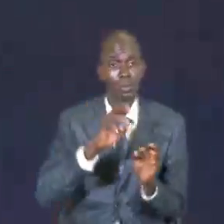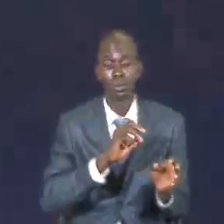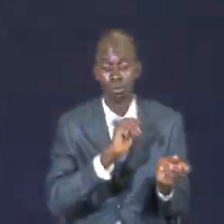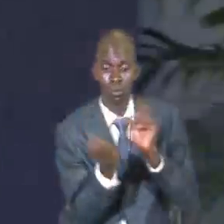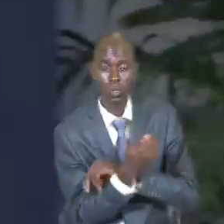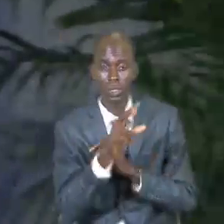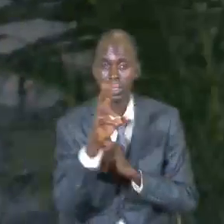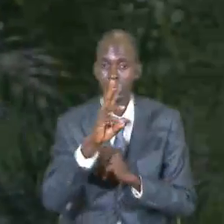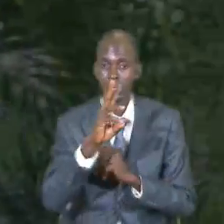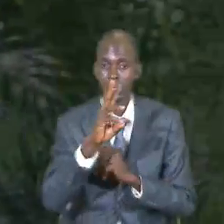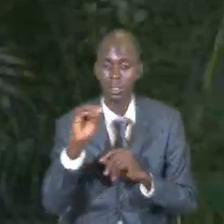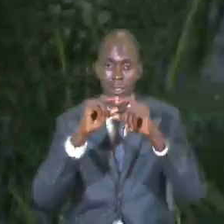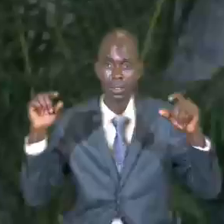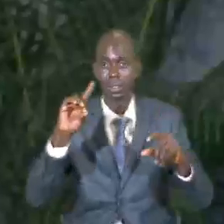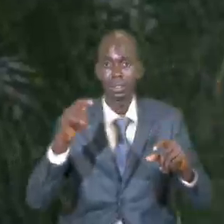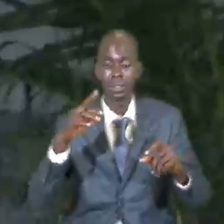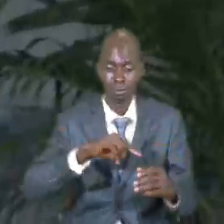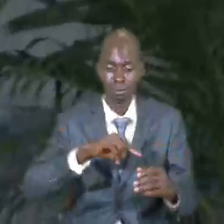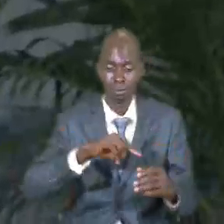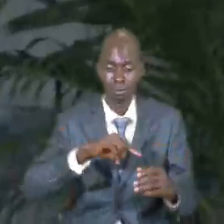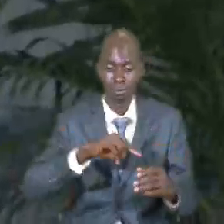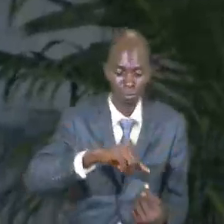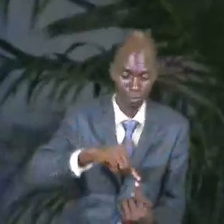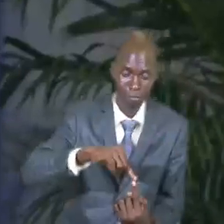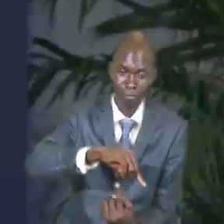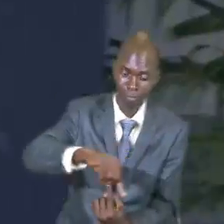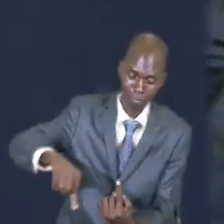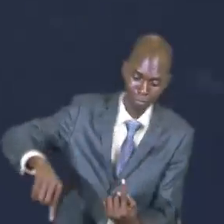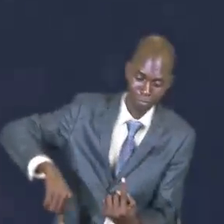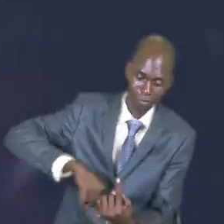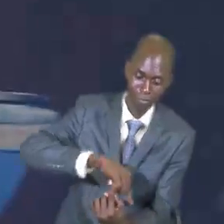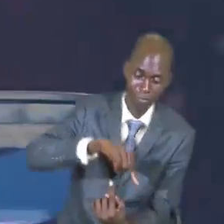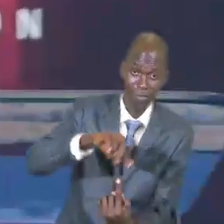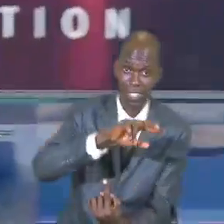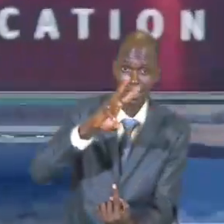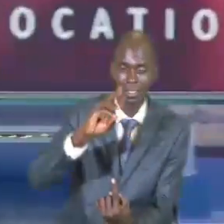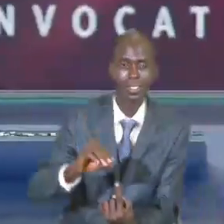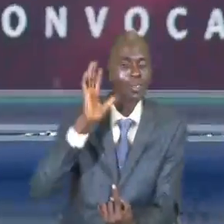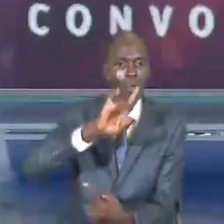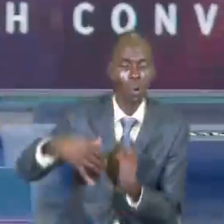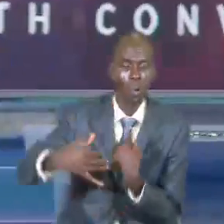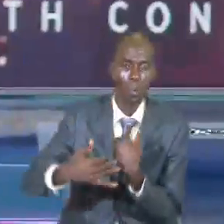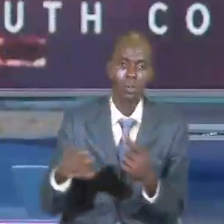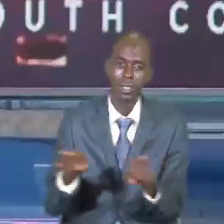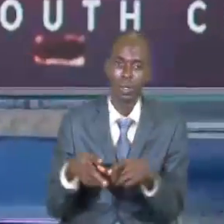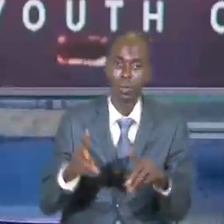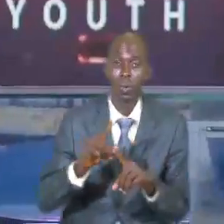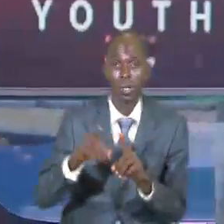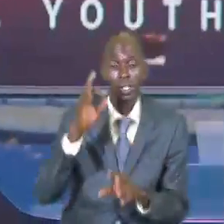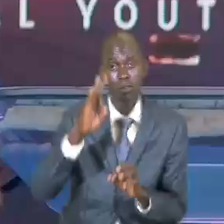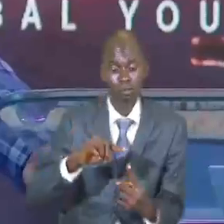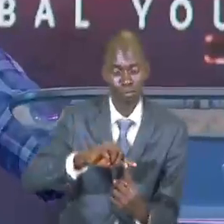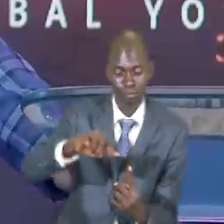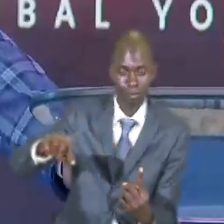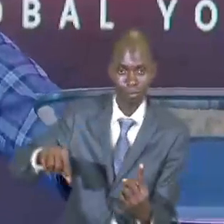facing this way and you turn 180 degrees, then you go the direction, opposite direction,